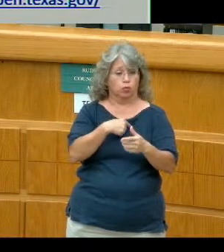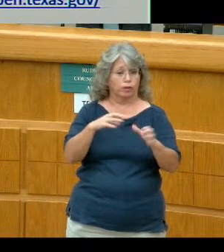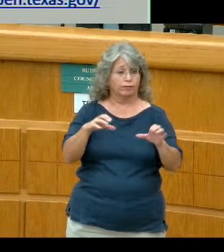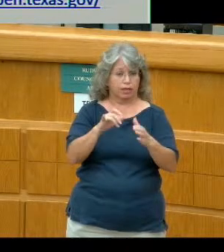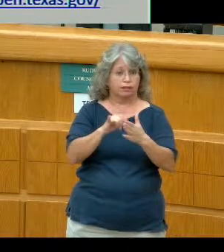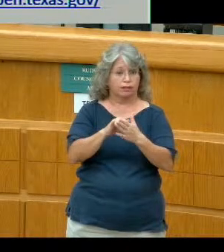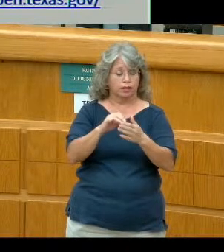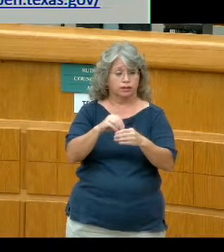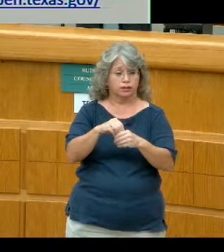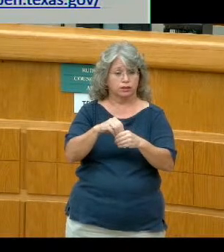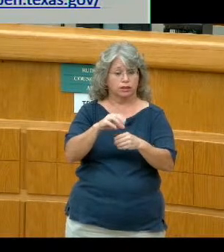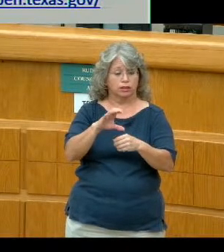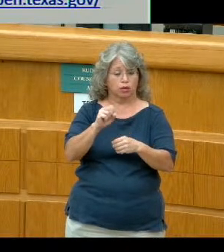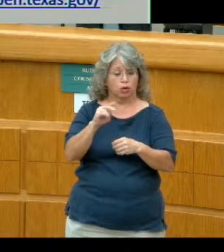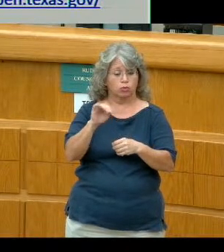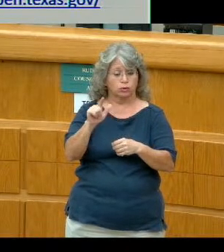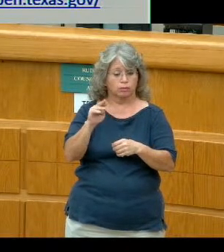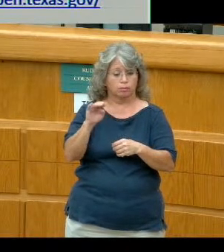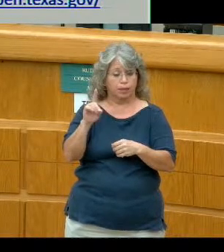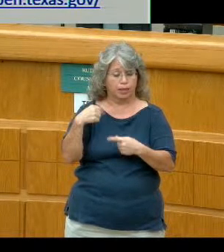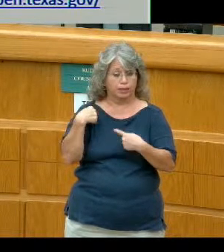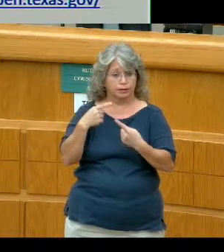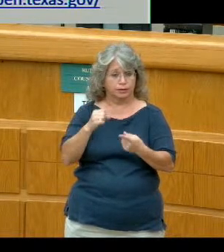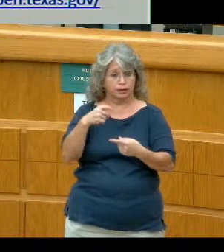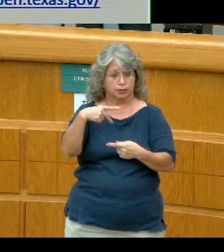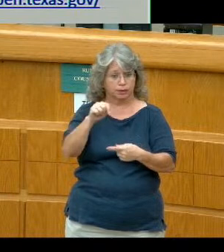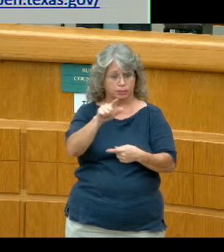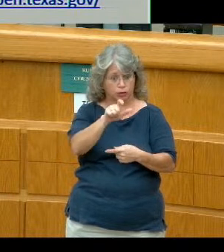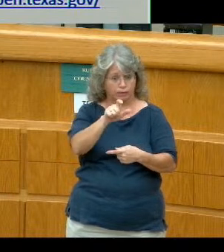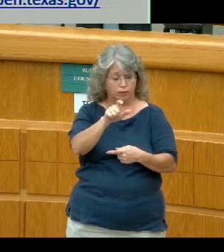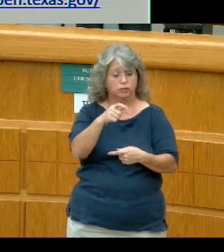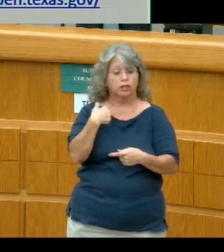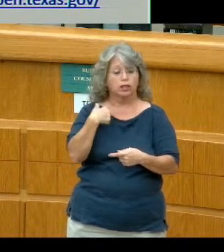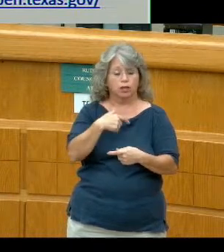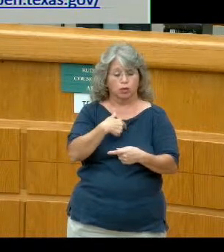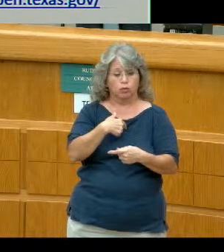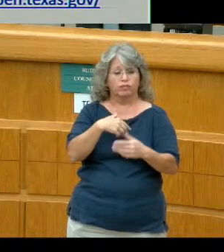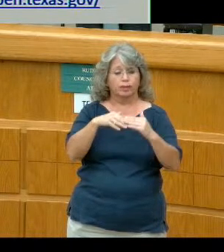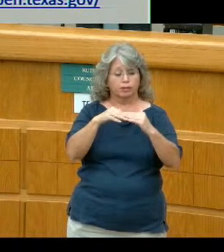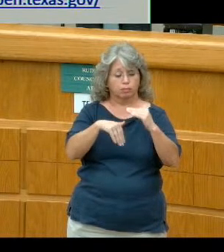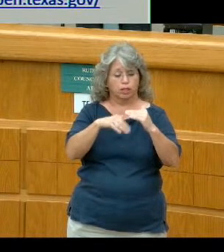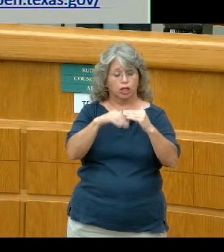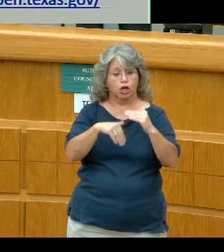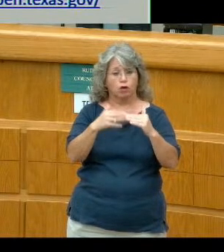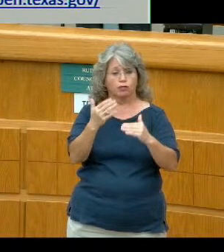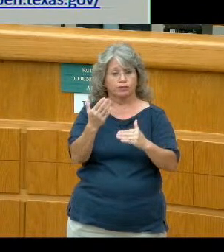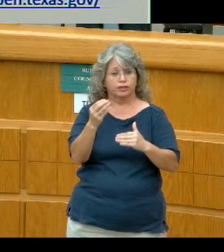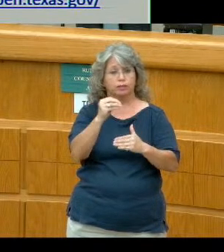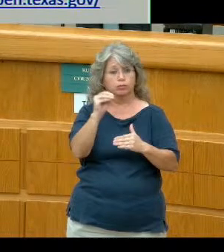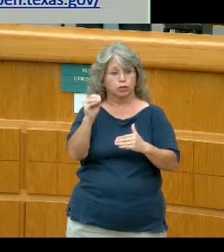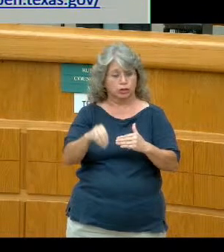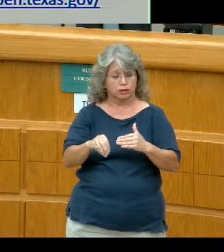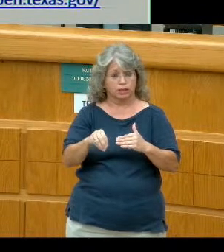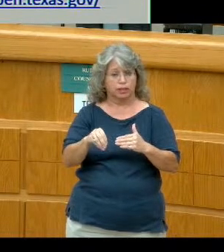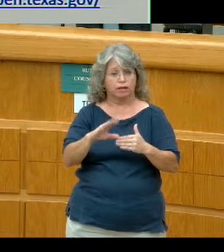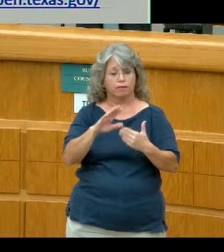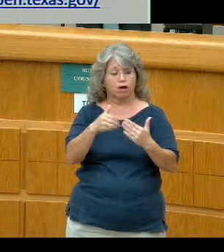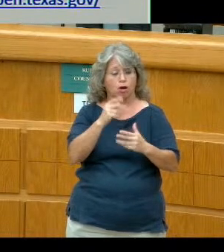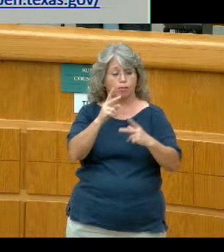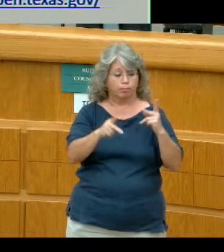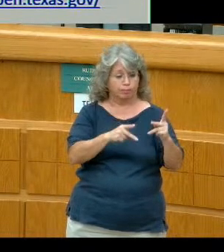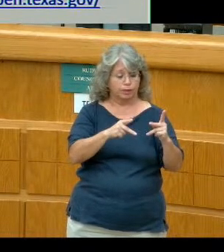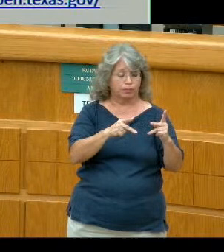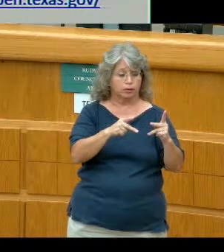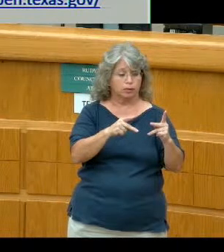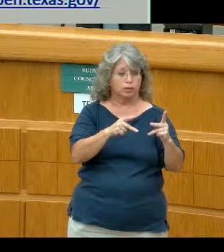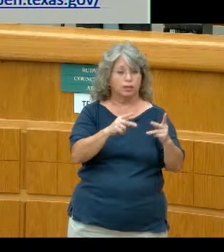and we've done this in the Coastal Bend since September 21st, we transitioned because we have been below 15% of the people in the